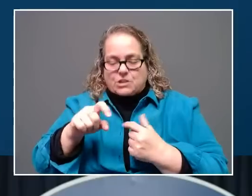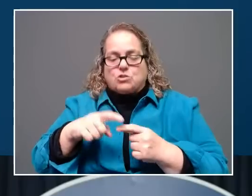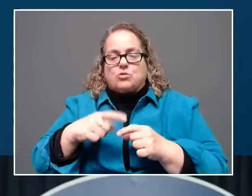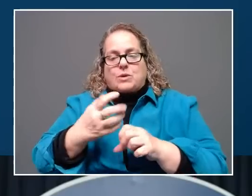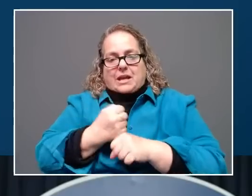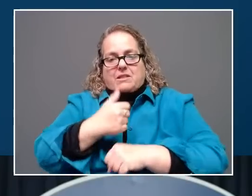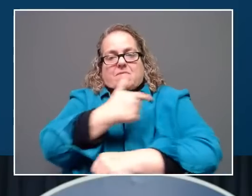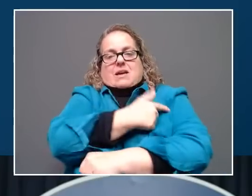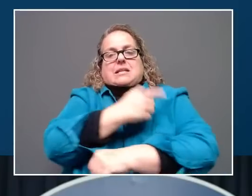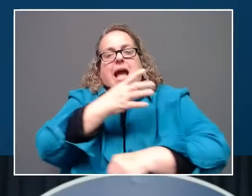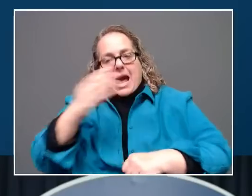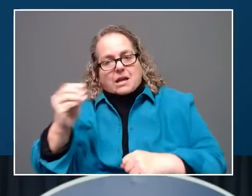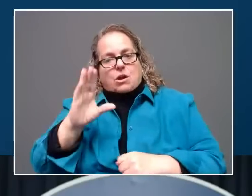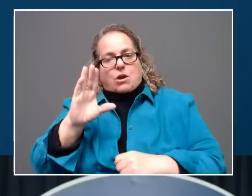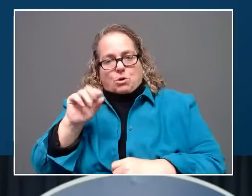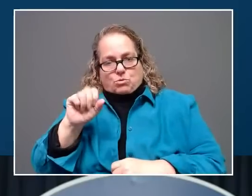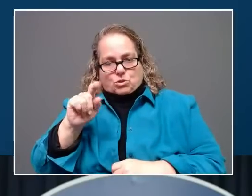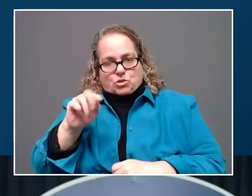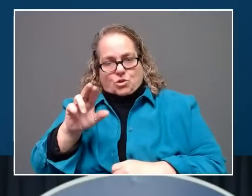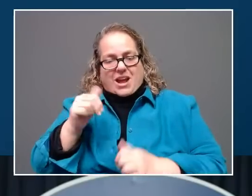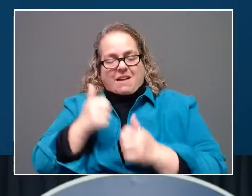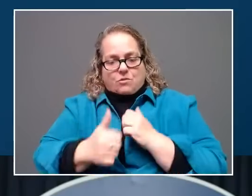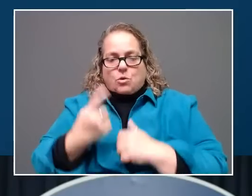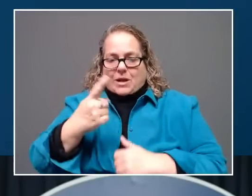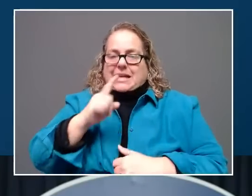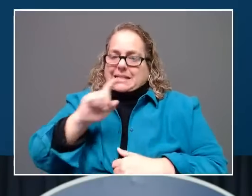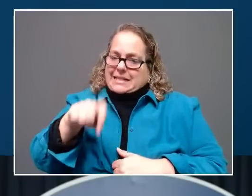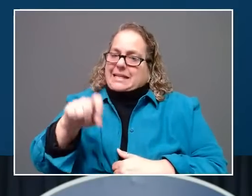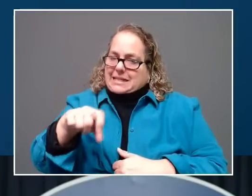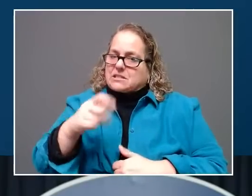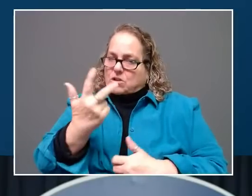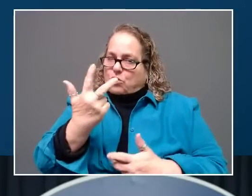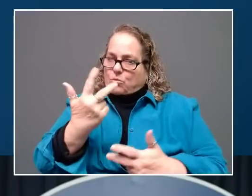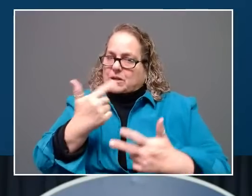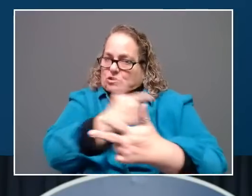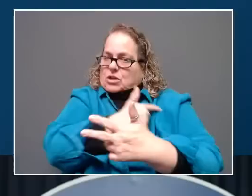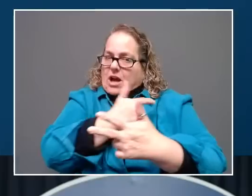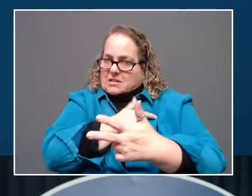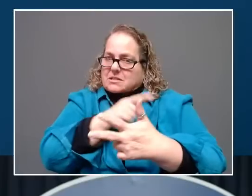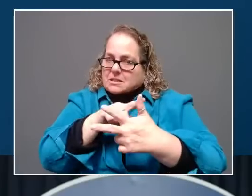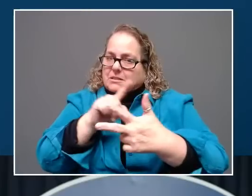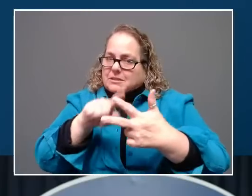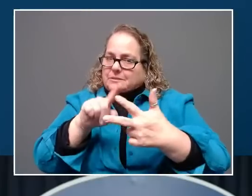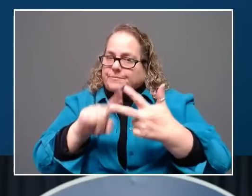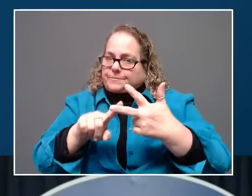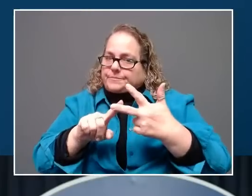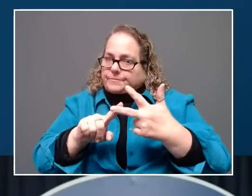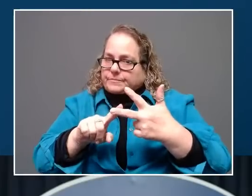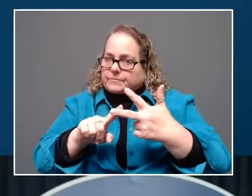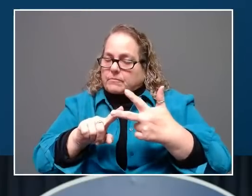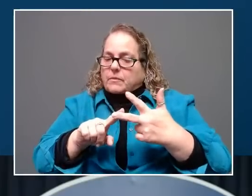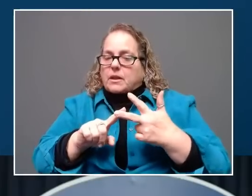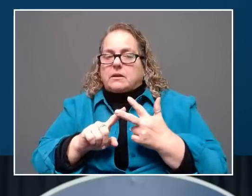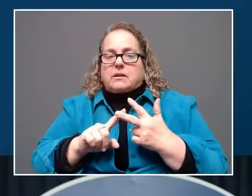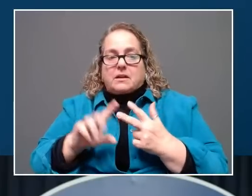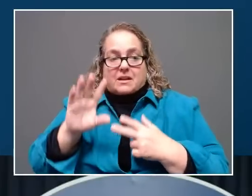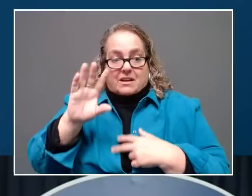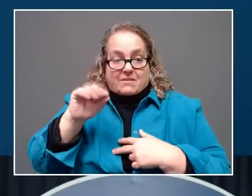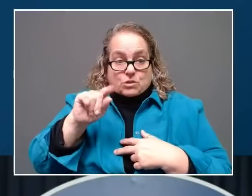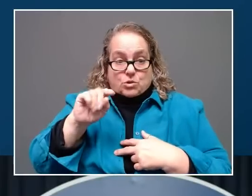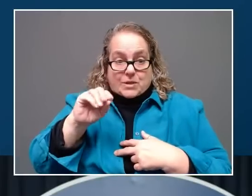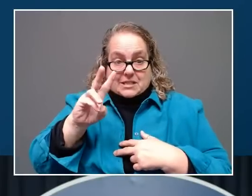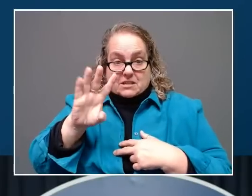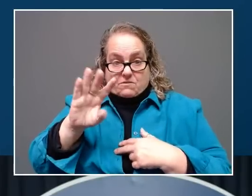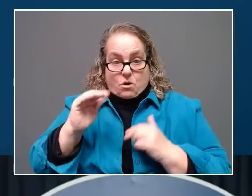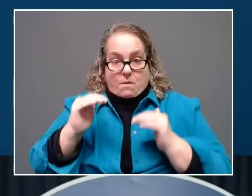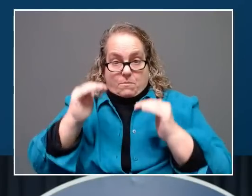booster. Everybody needs really at least those 3 shots. Up one on 50 to 64, now